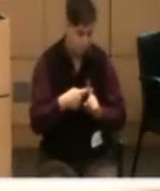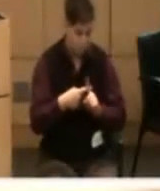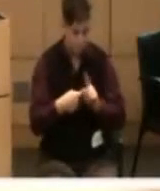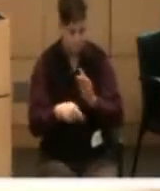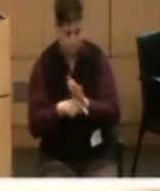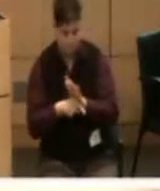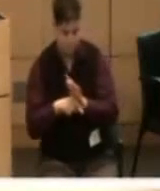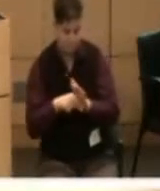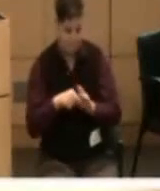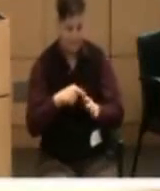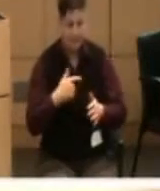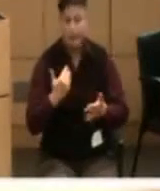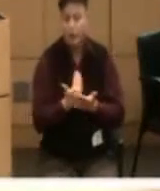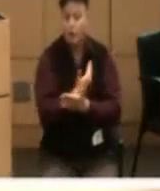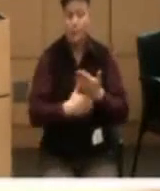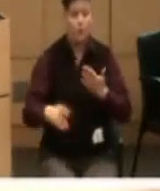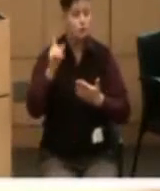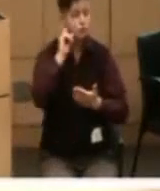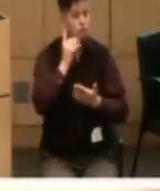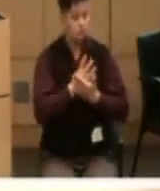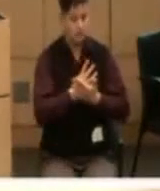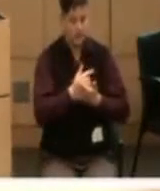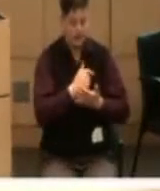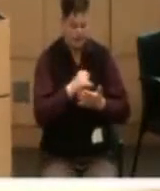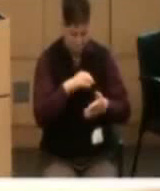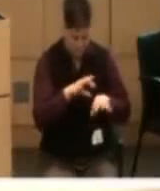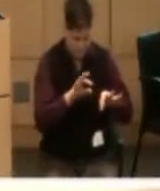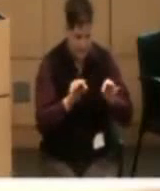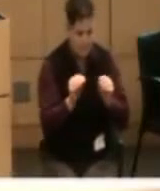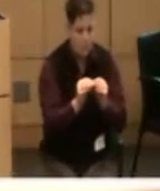and finding these unilateral hearing loss, is there going to be some more,